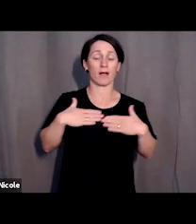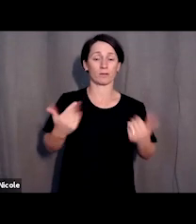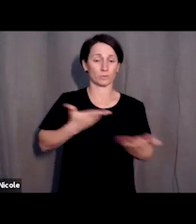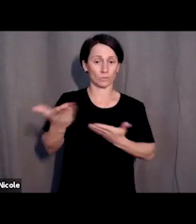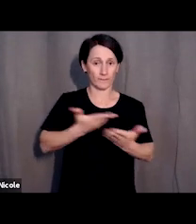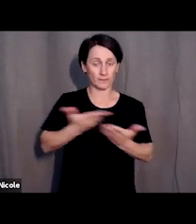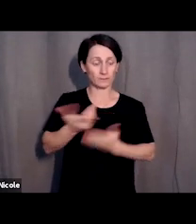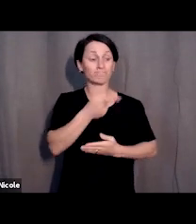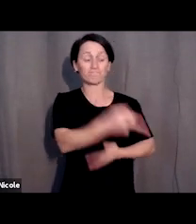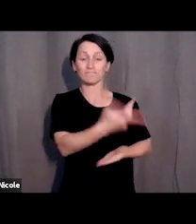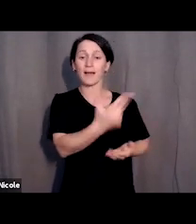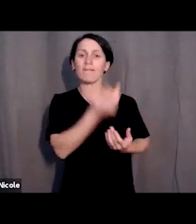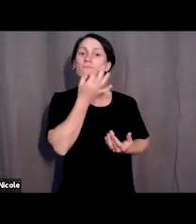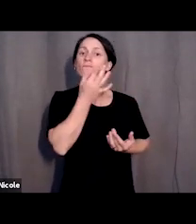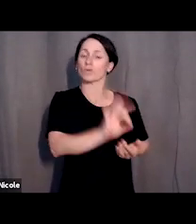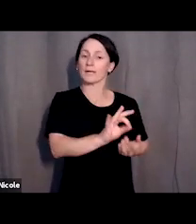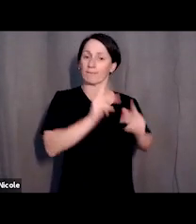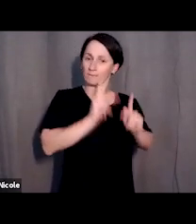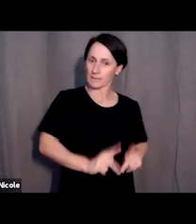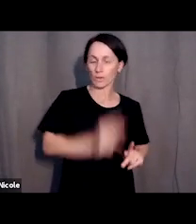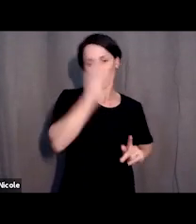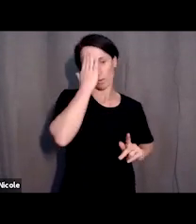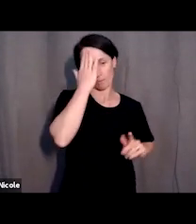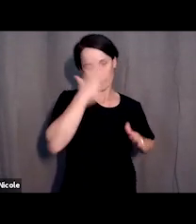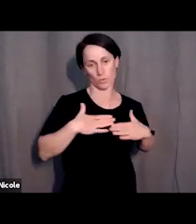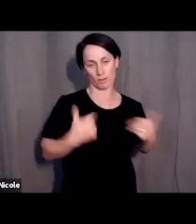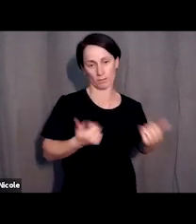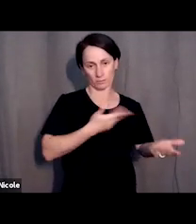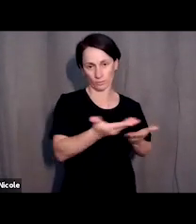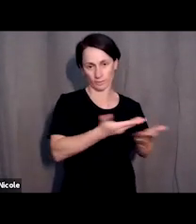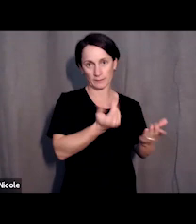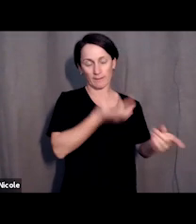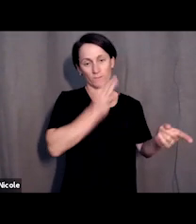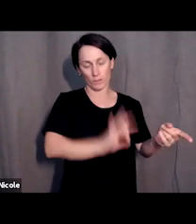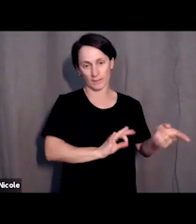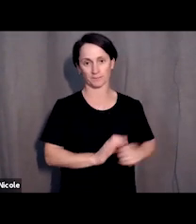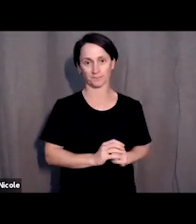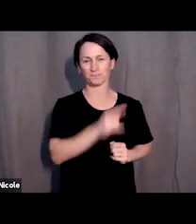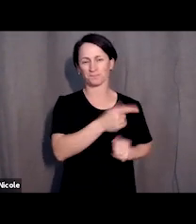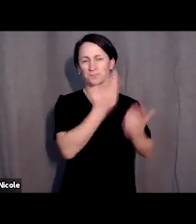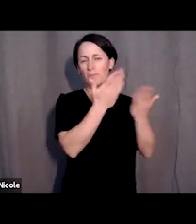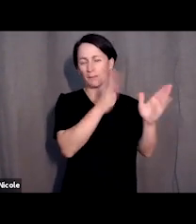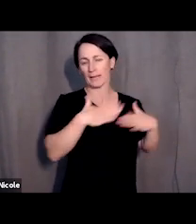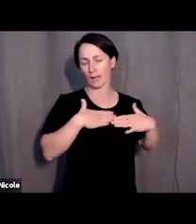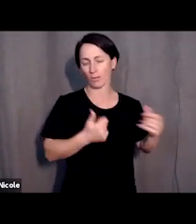also provided free physical and mental health services, but again, that's, you